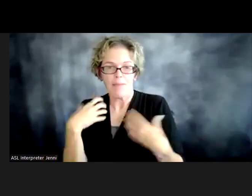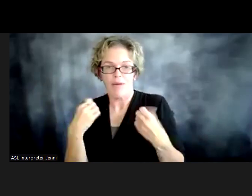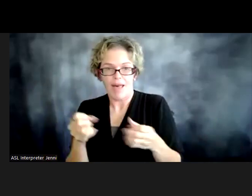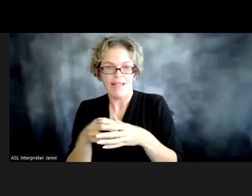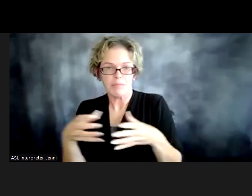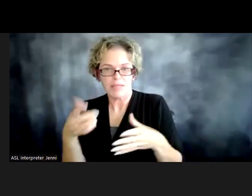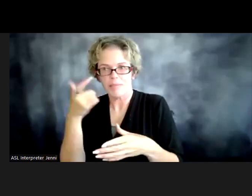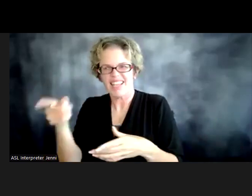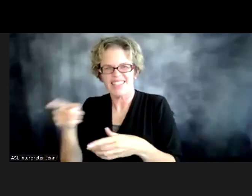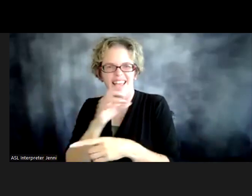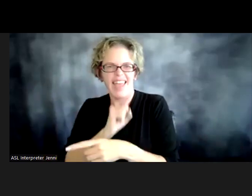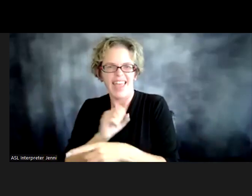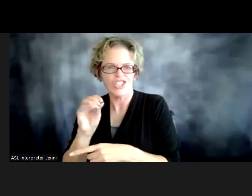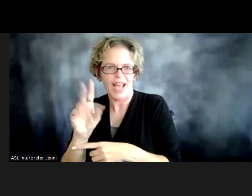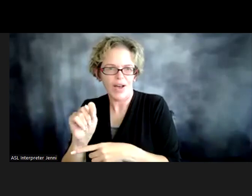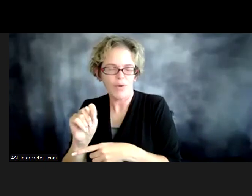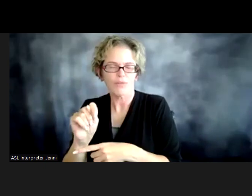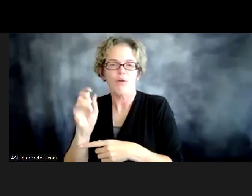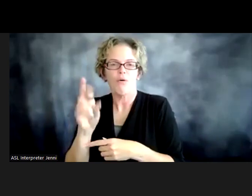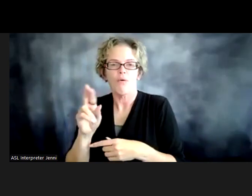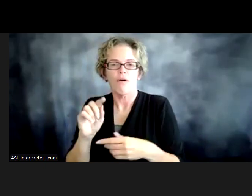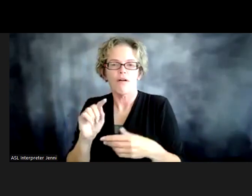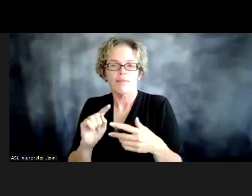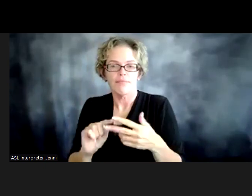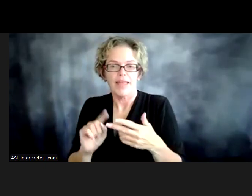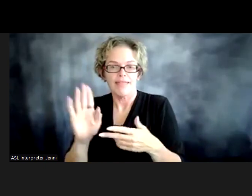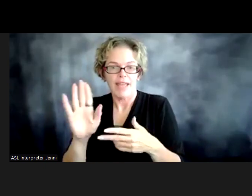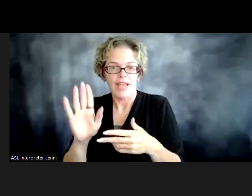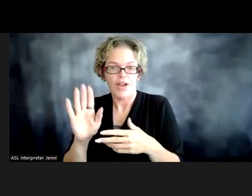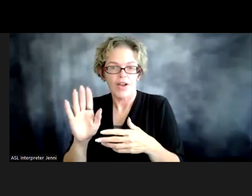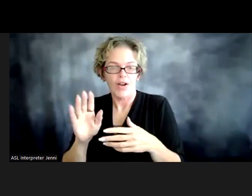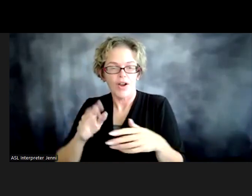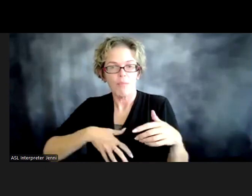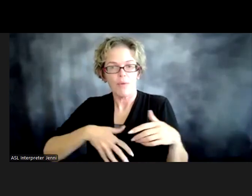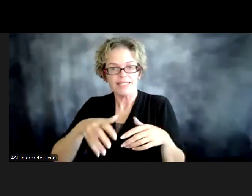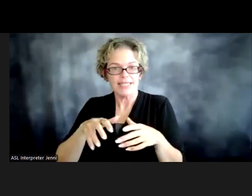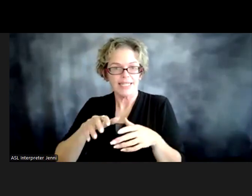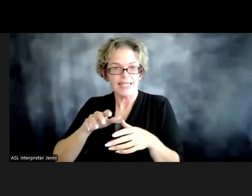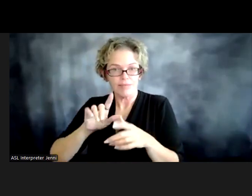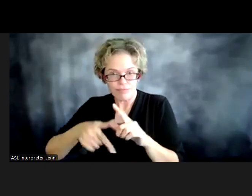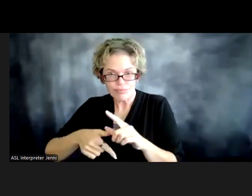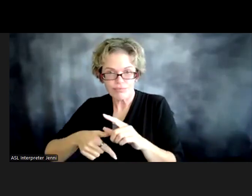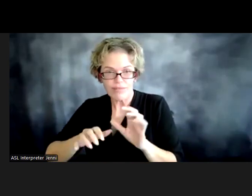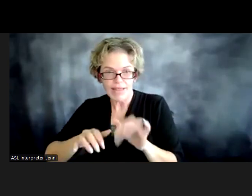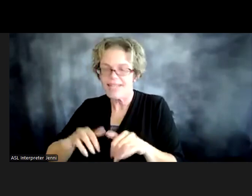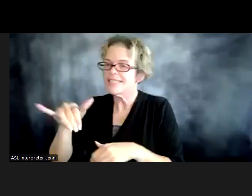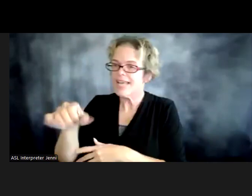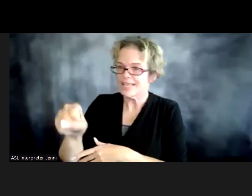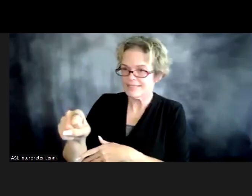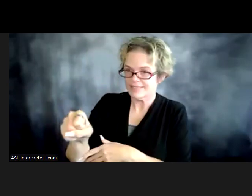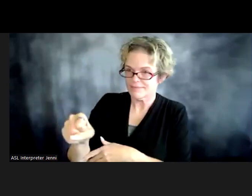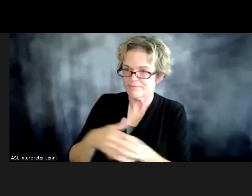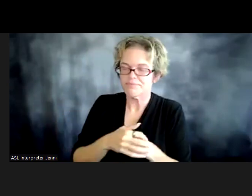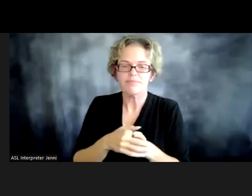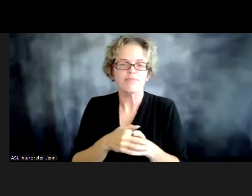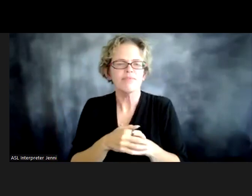they age out or their after pregnancy care ends. Yes. Okay. All right. I would just note too,